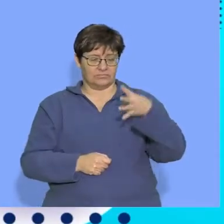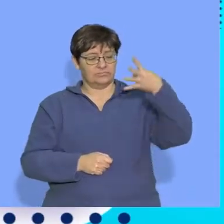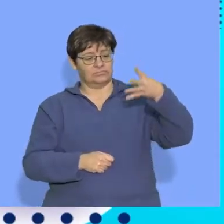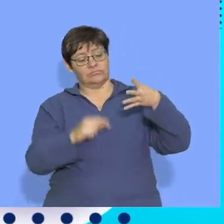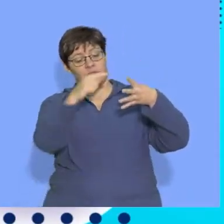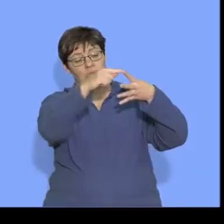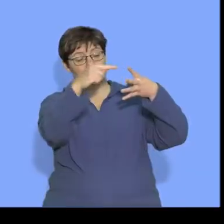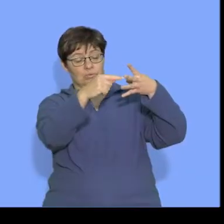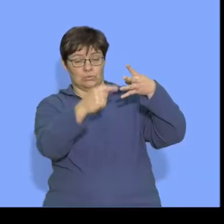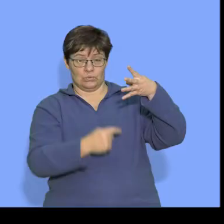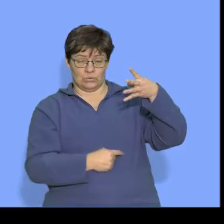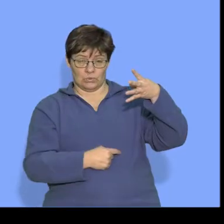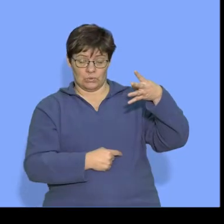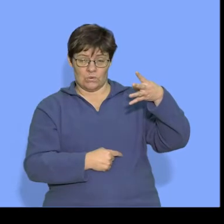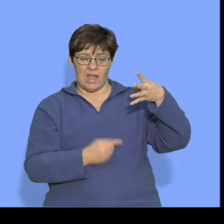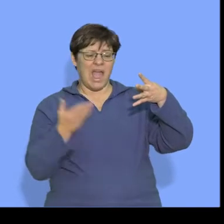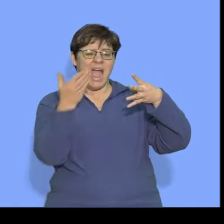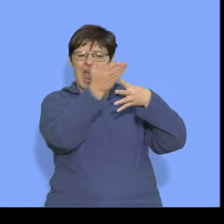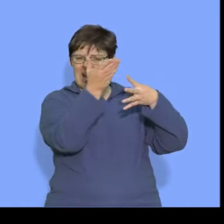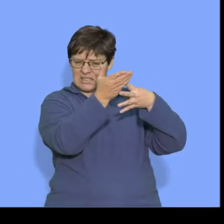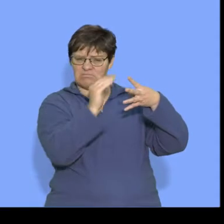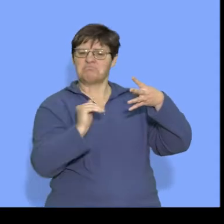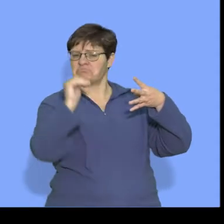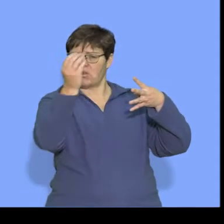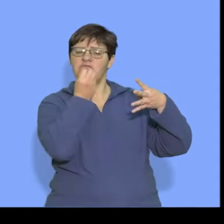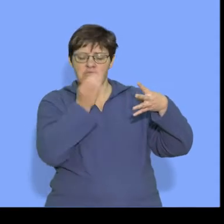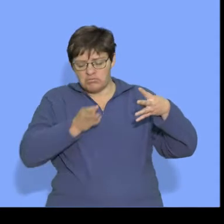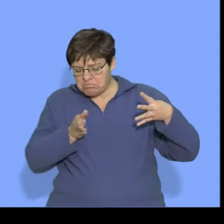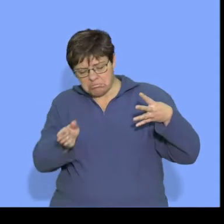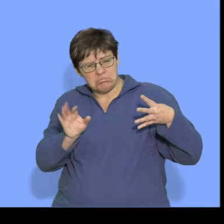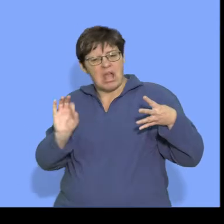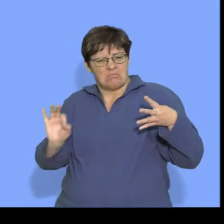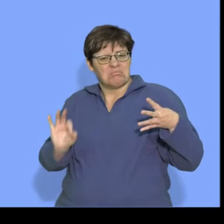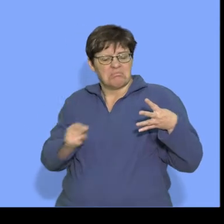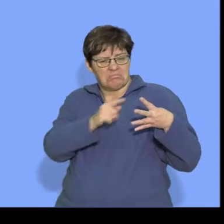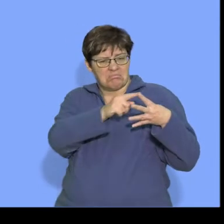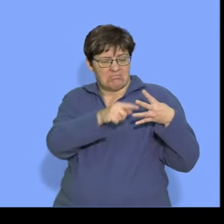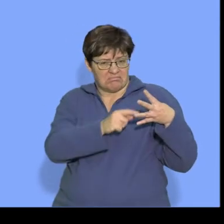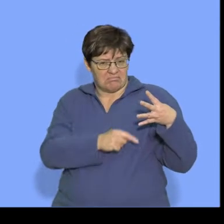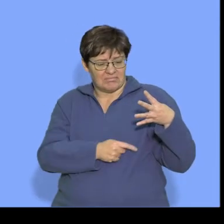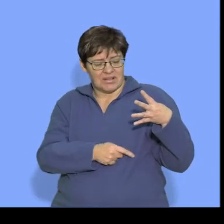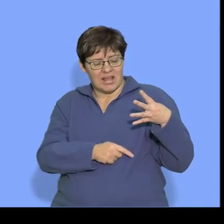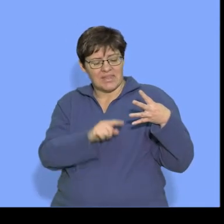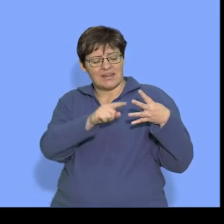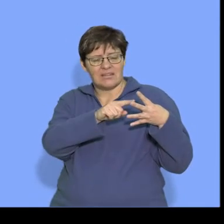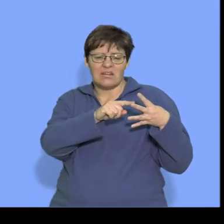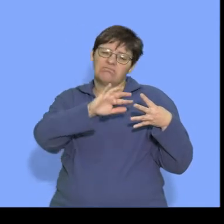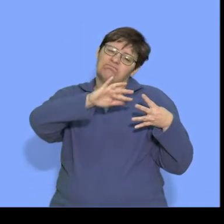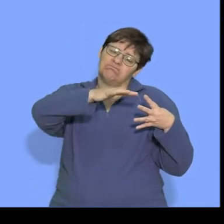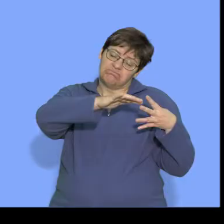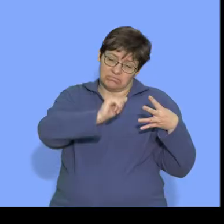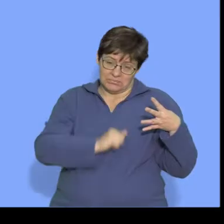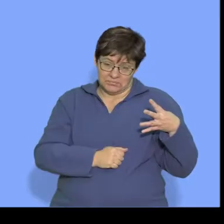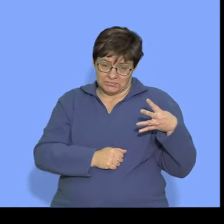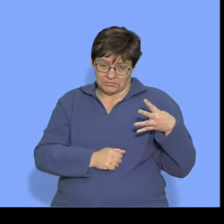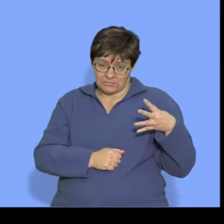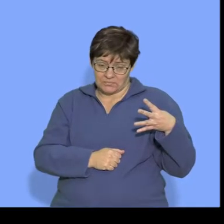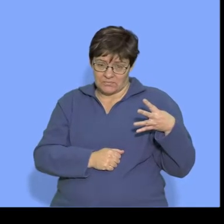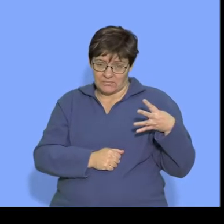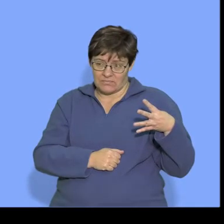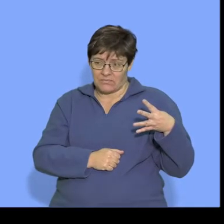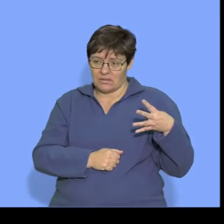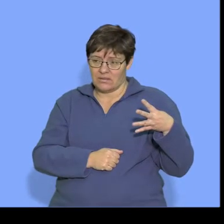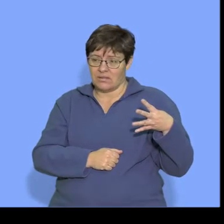have a good access or high access to them, and we've got those that have moderate or marginal access to food security.